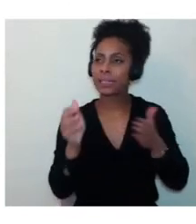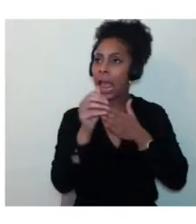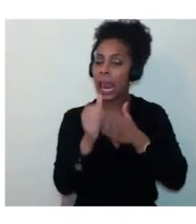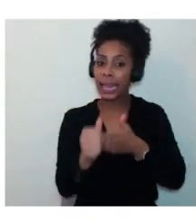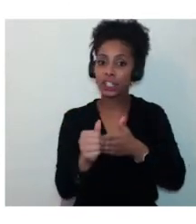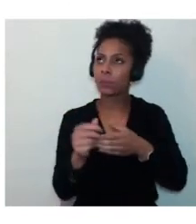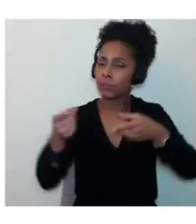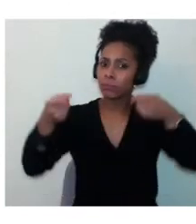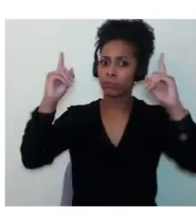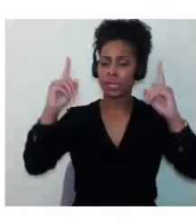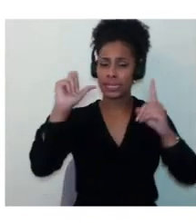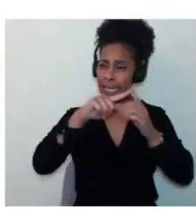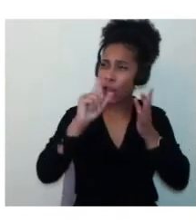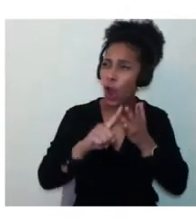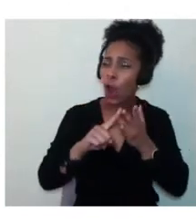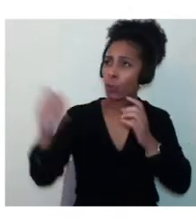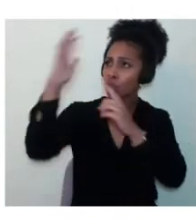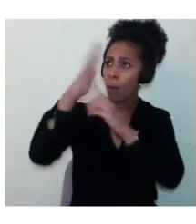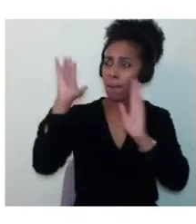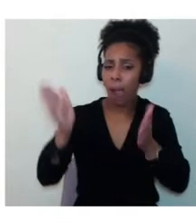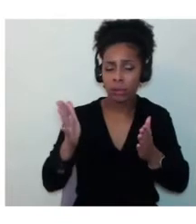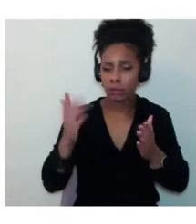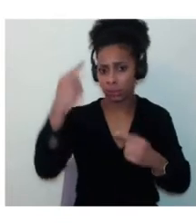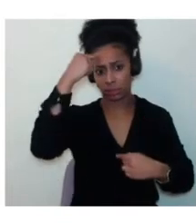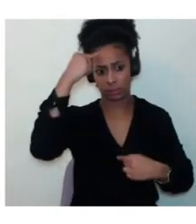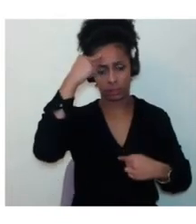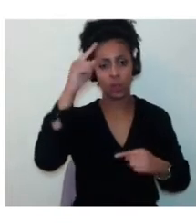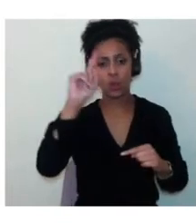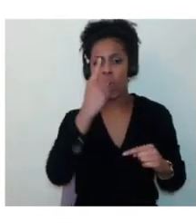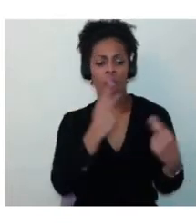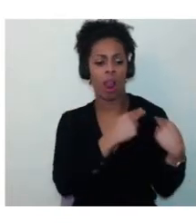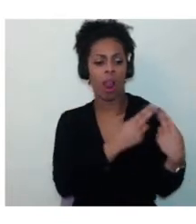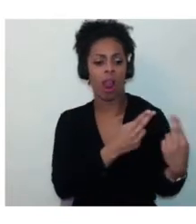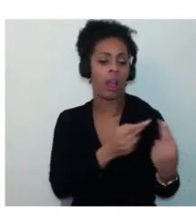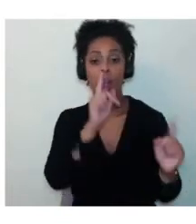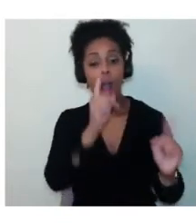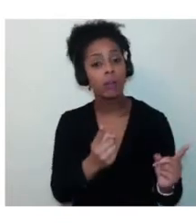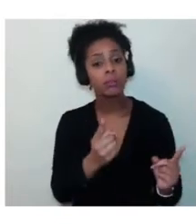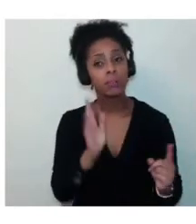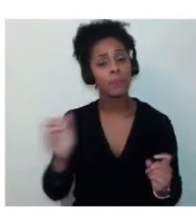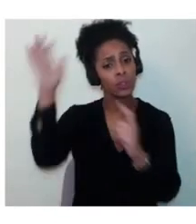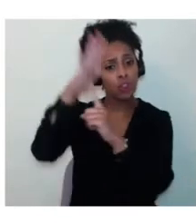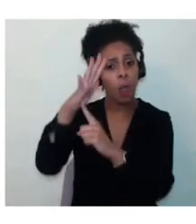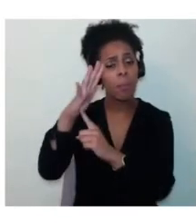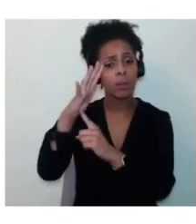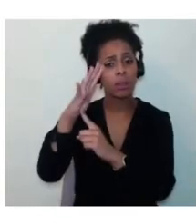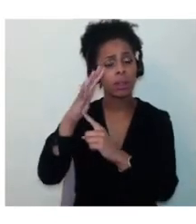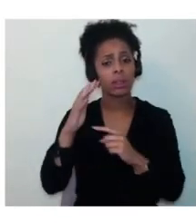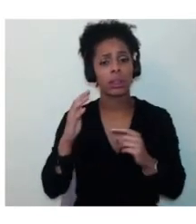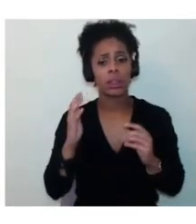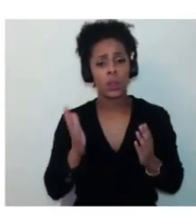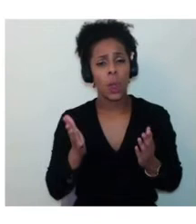top table. You can't delegate it. And it has to have elements of building up much more a bottom-up